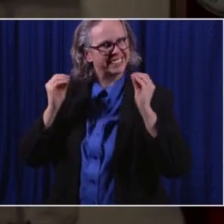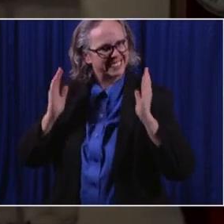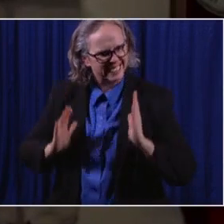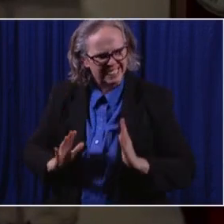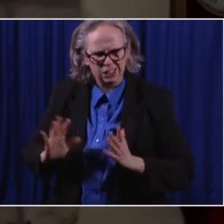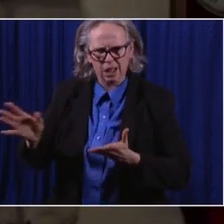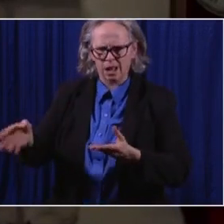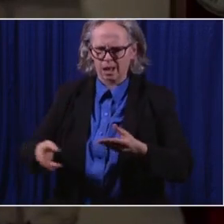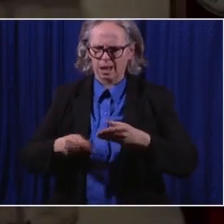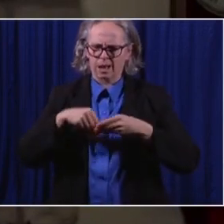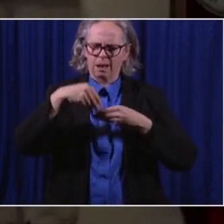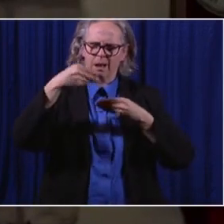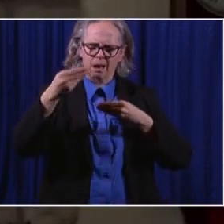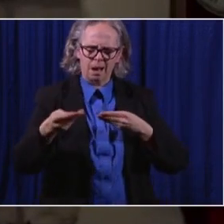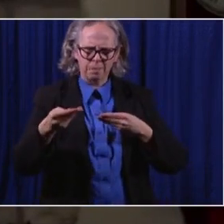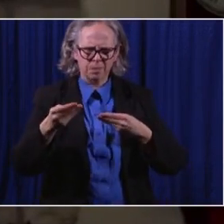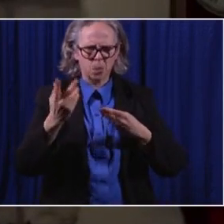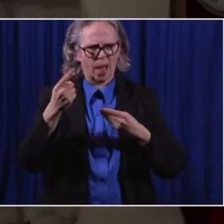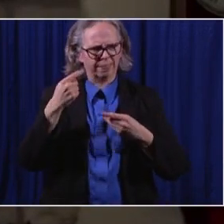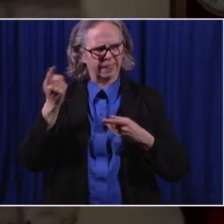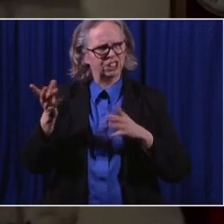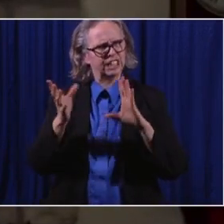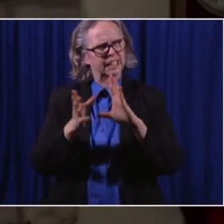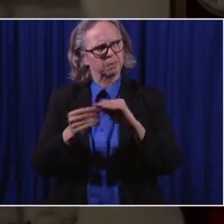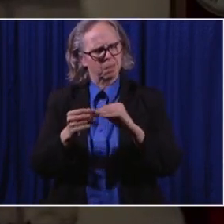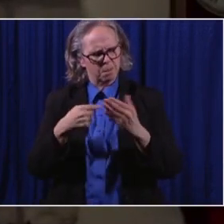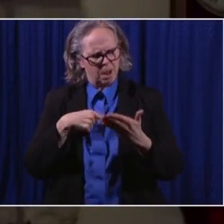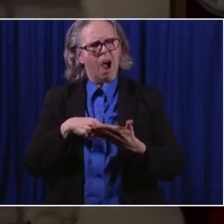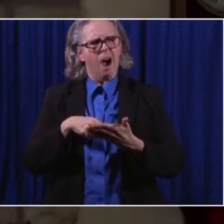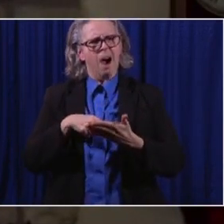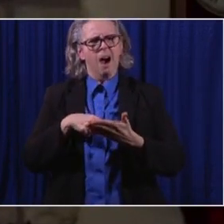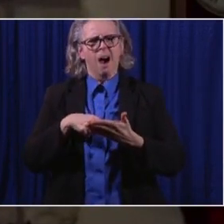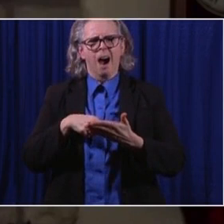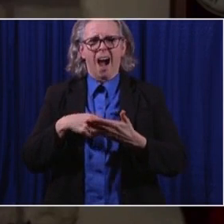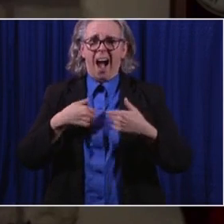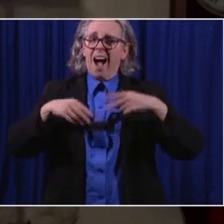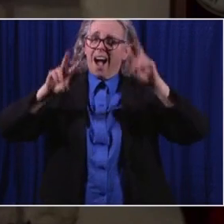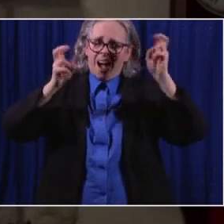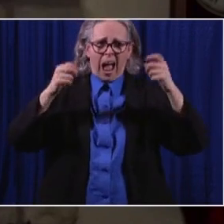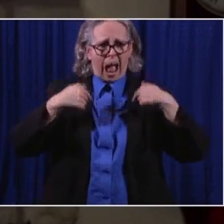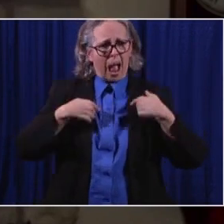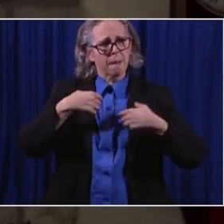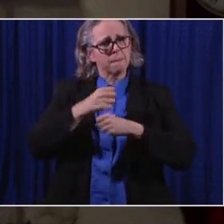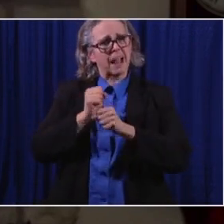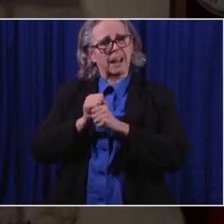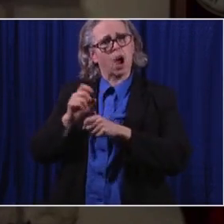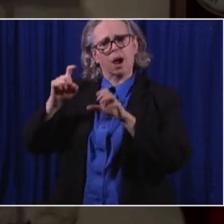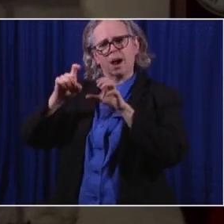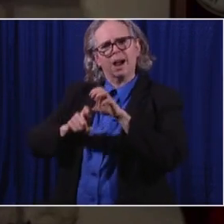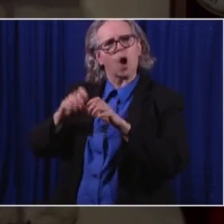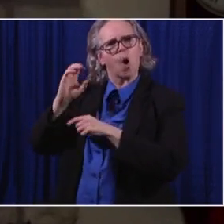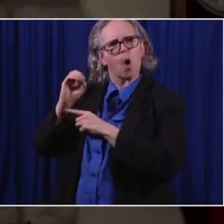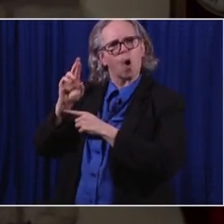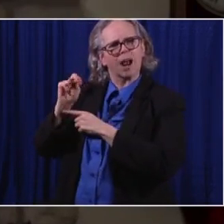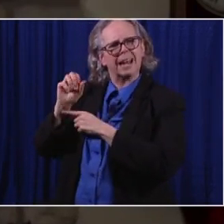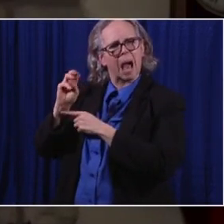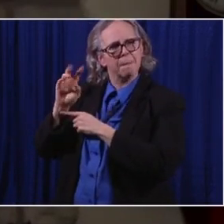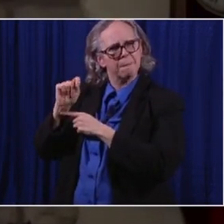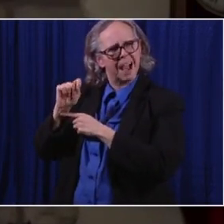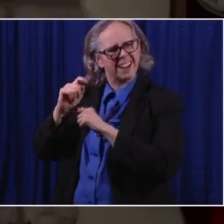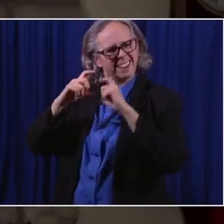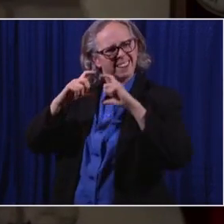here's one of the things she writes. I wanted to give you one of the ornaments I made to try to remember 2020 in a positive